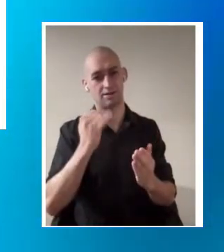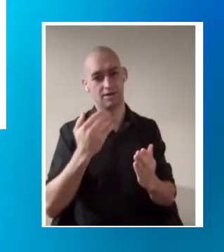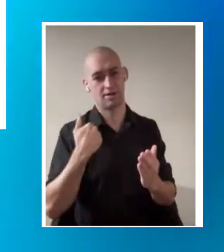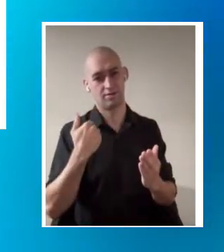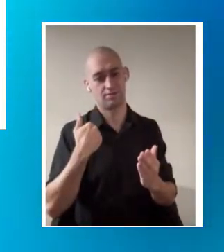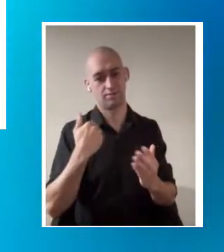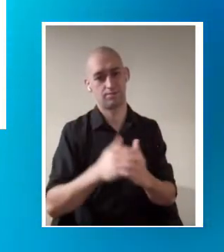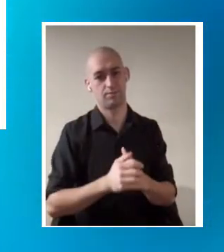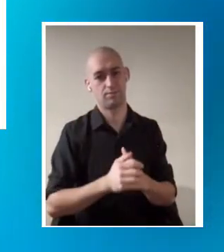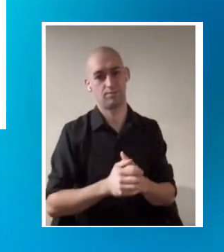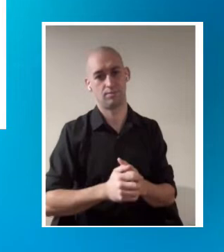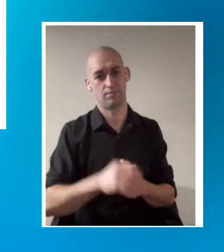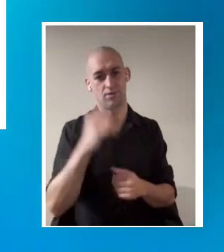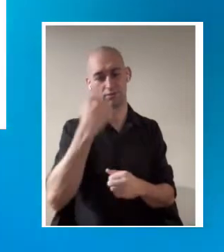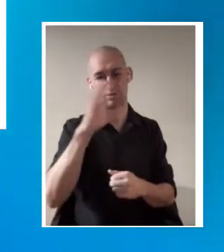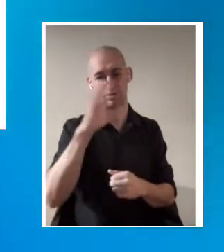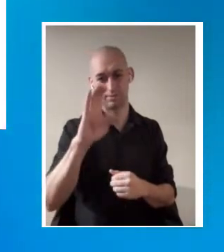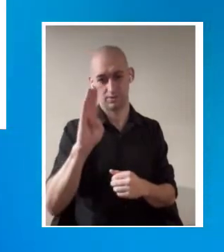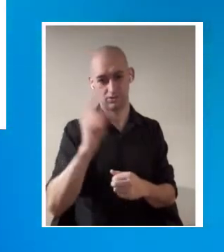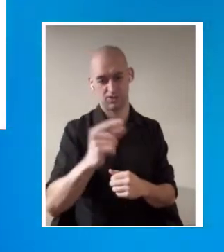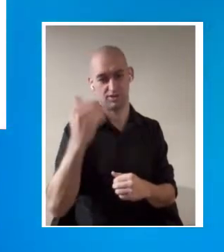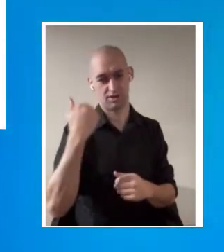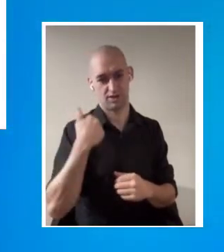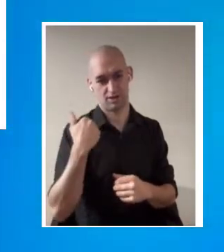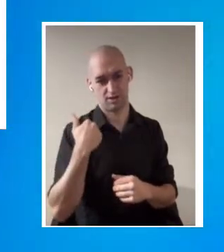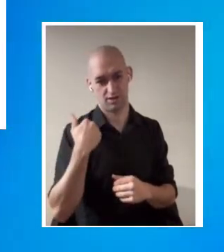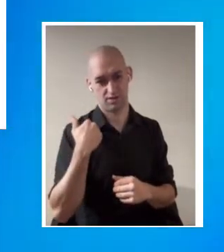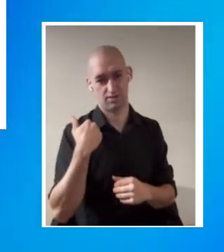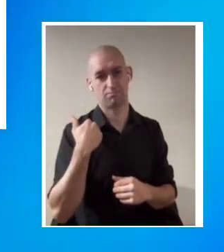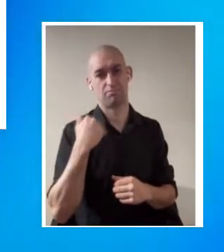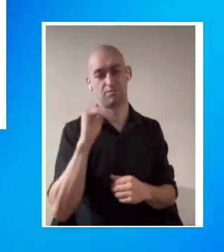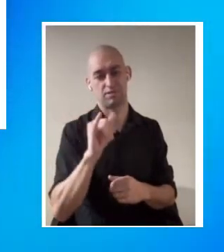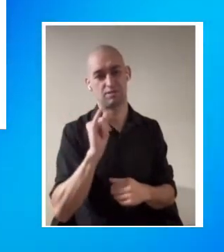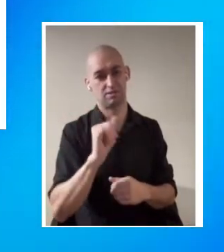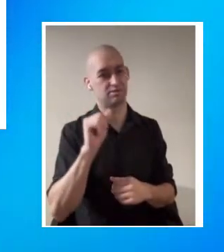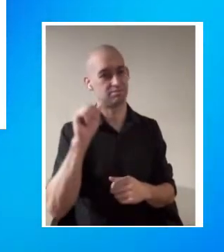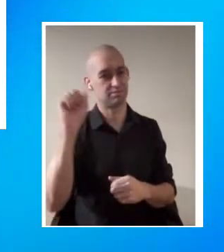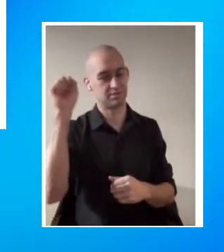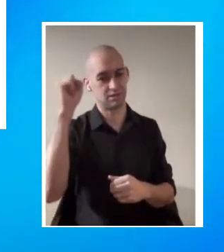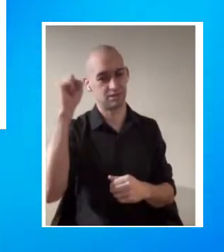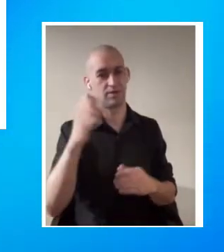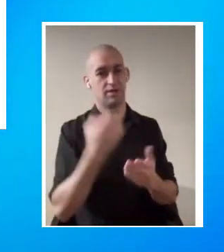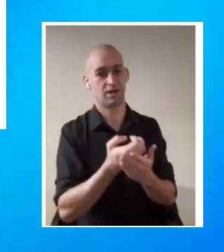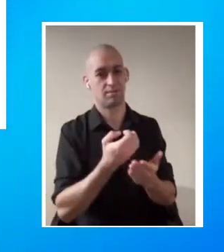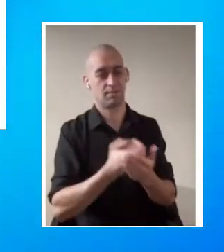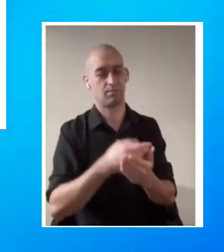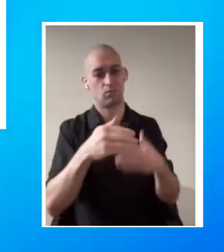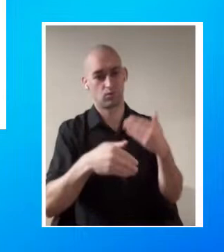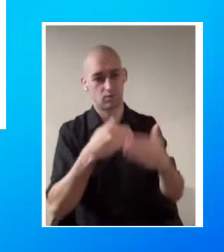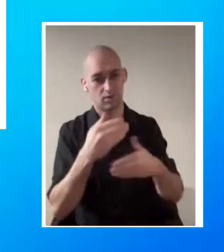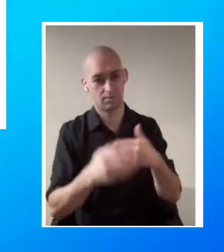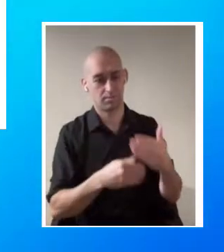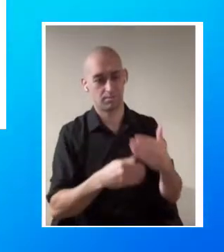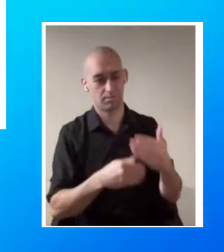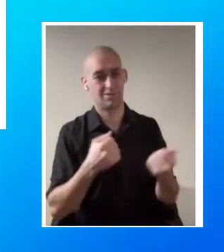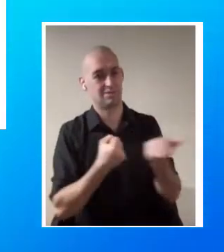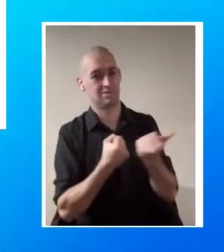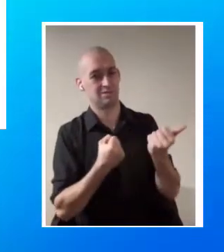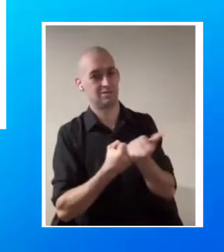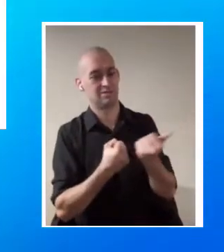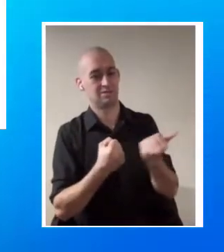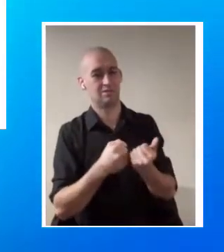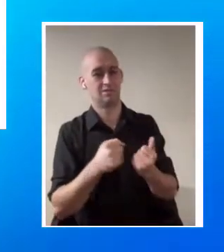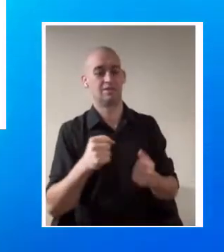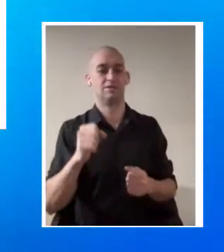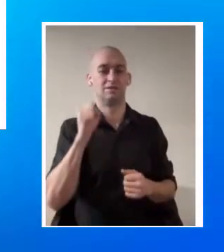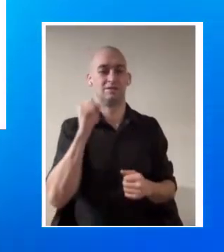CDBG, we have the Senior Empowerment Program, which assists seniors to remain healthy and active through